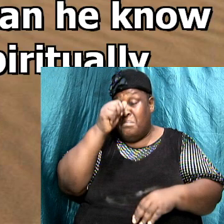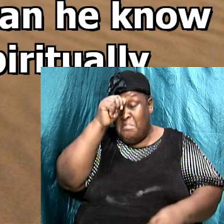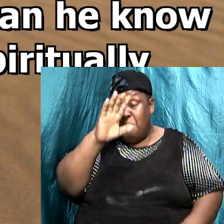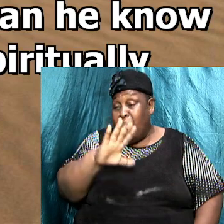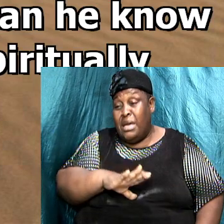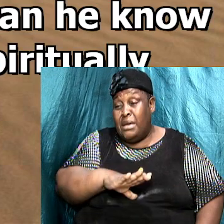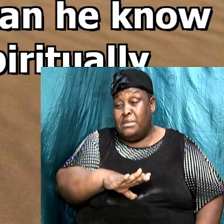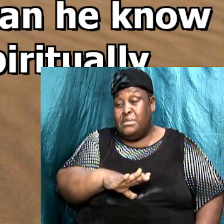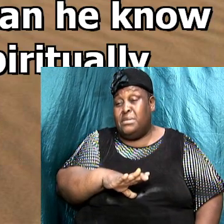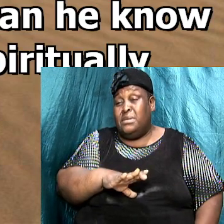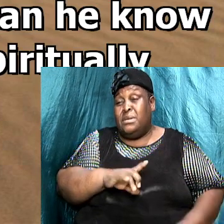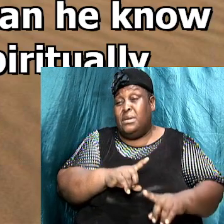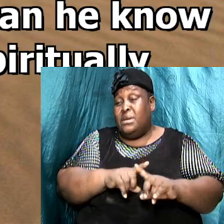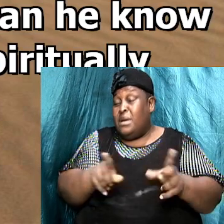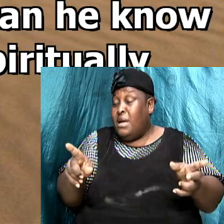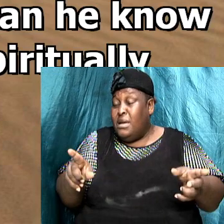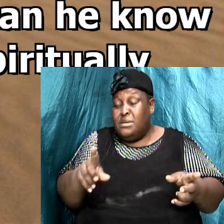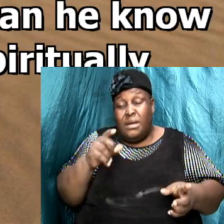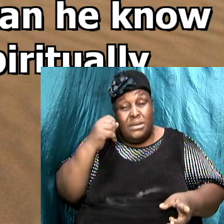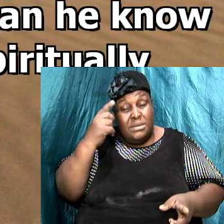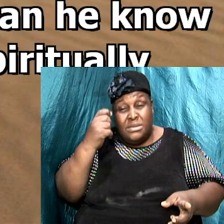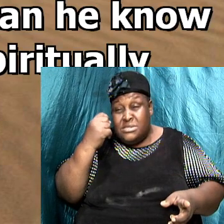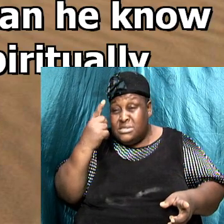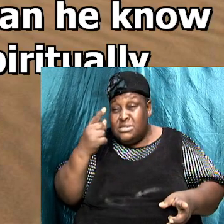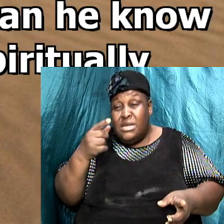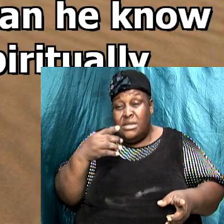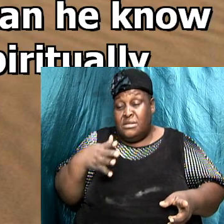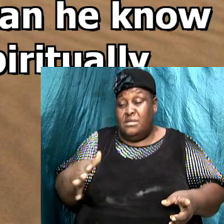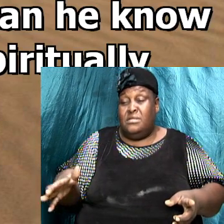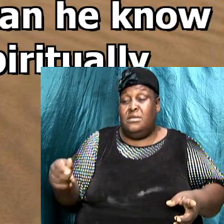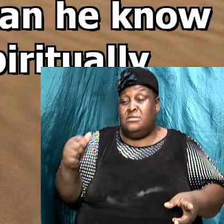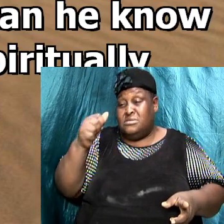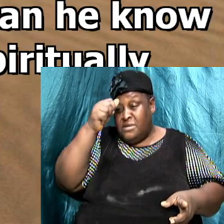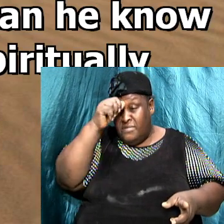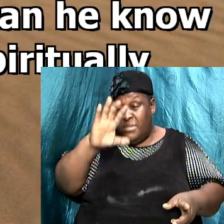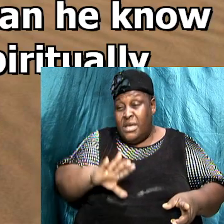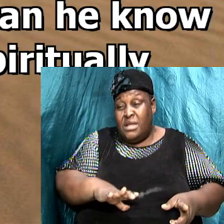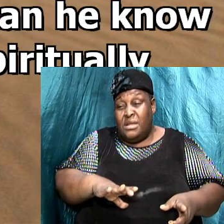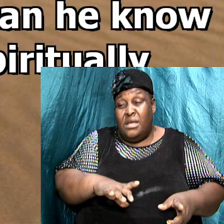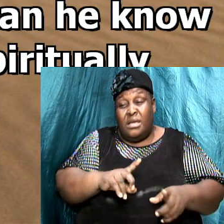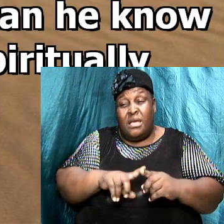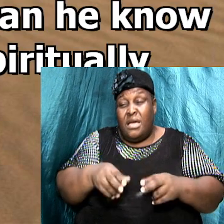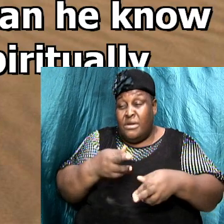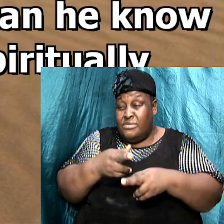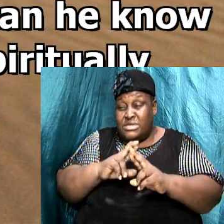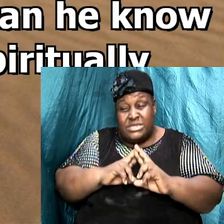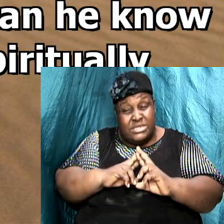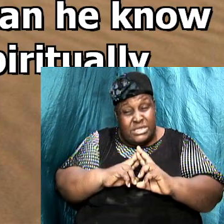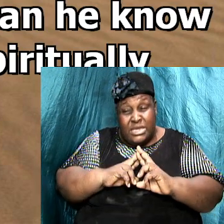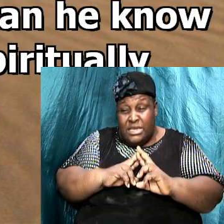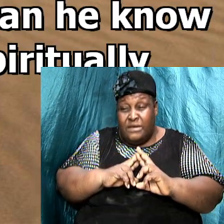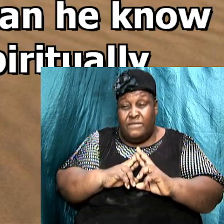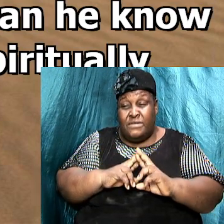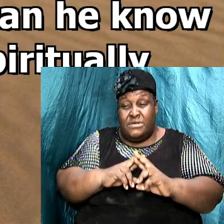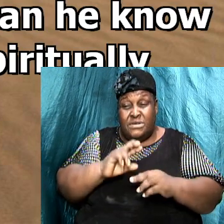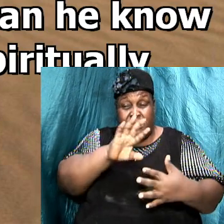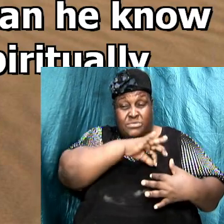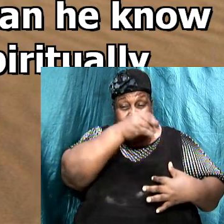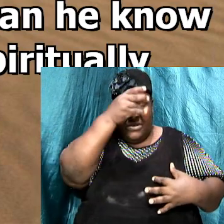Spirit. The natural man receiveth not the things of the Spirit of God, for they are foolishness unto